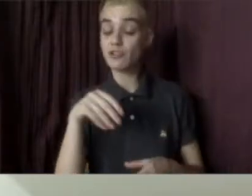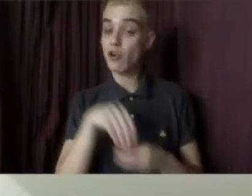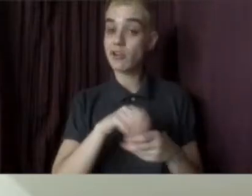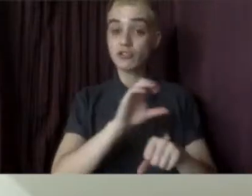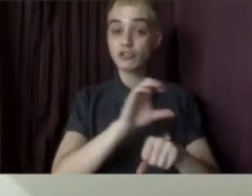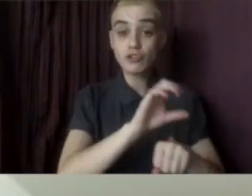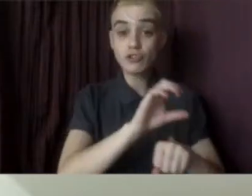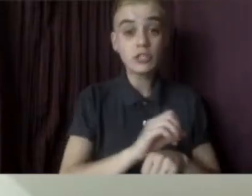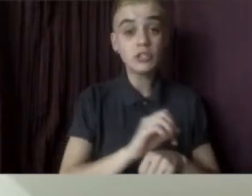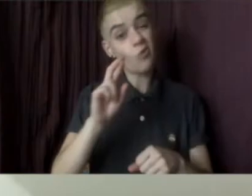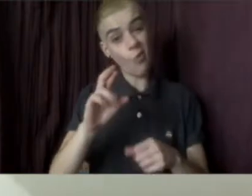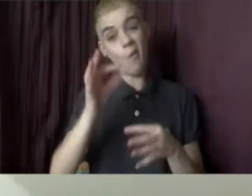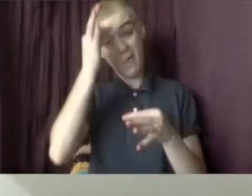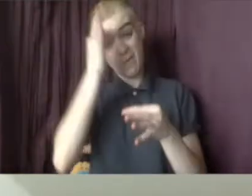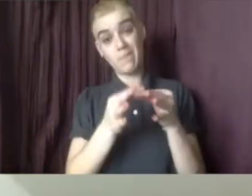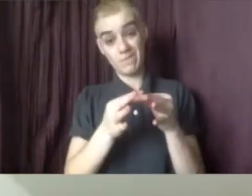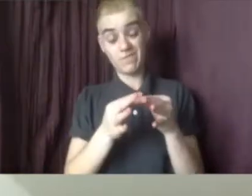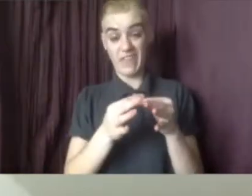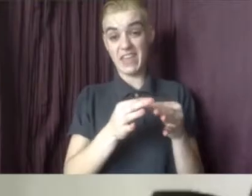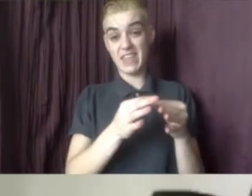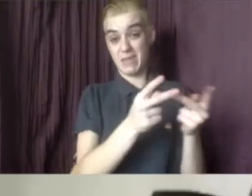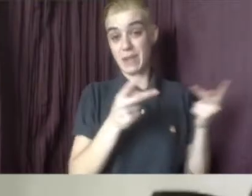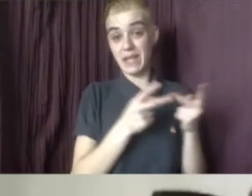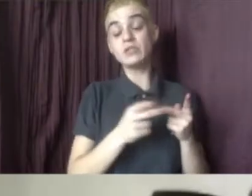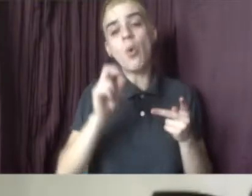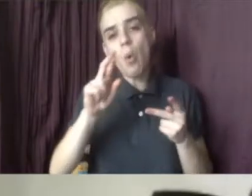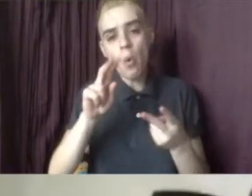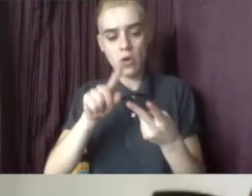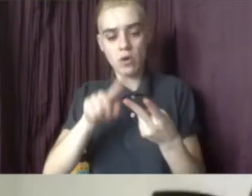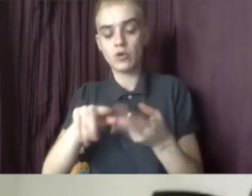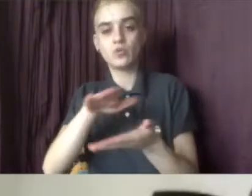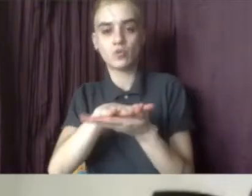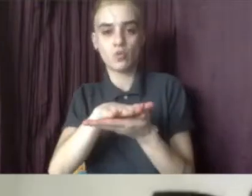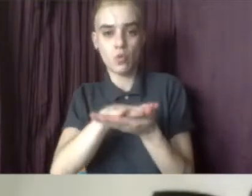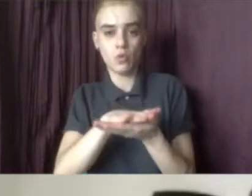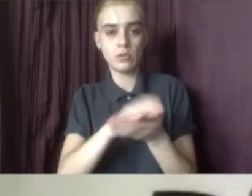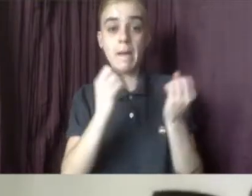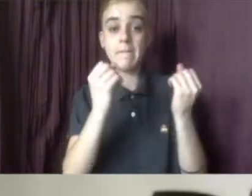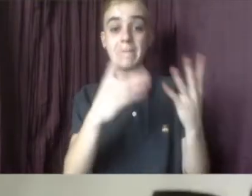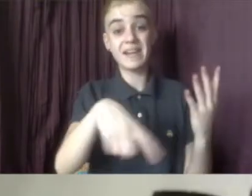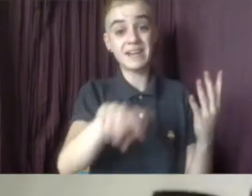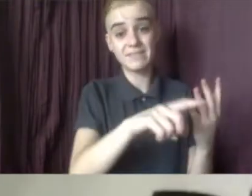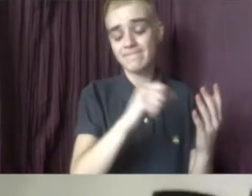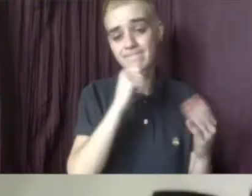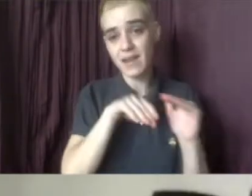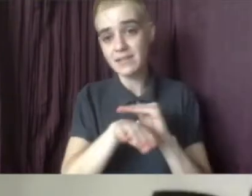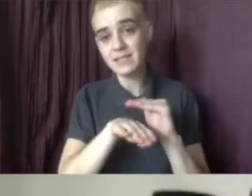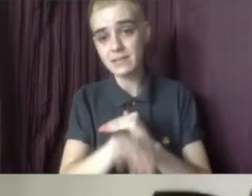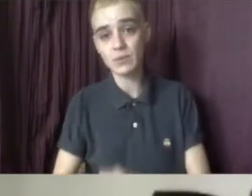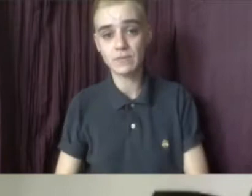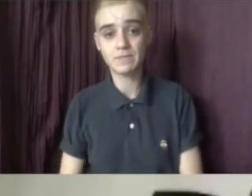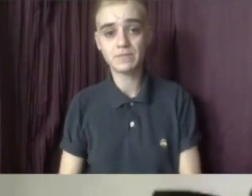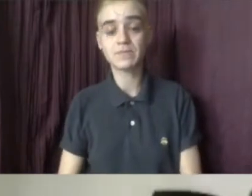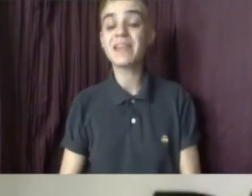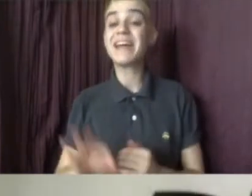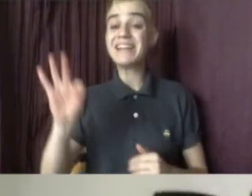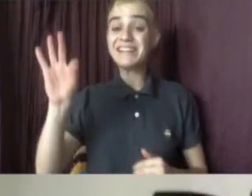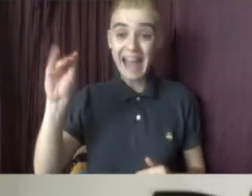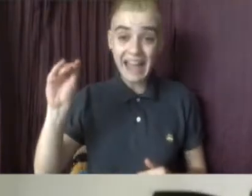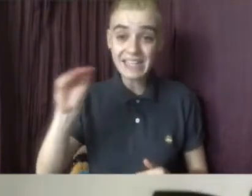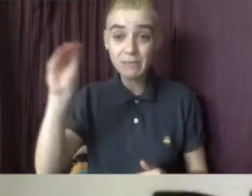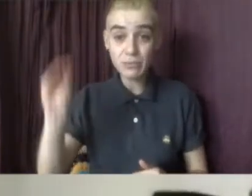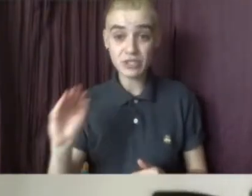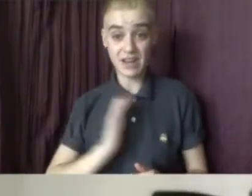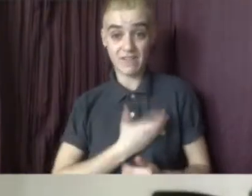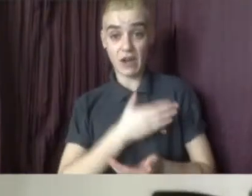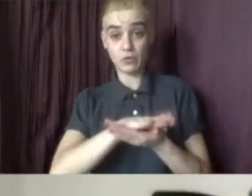school. They go to school to 3rd grade, and then the 4th, 5th, and 6th grade is on the 2nd level, and there's no elevator to take them there. That's our children in